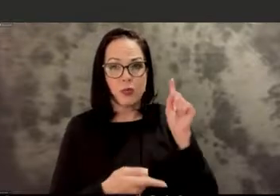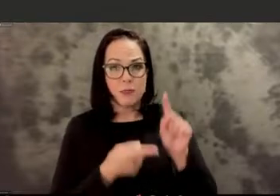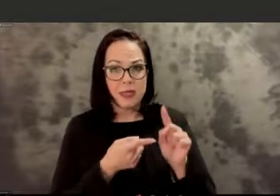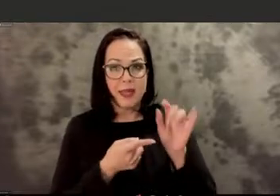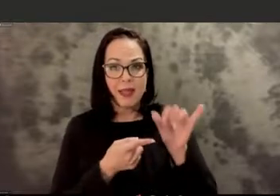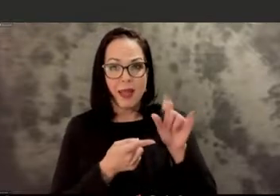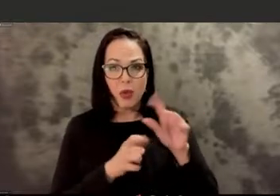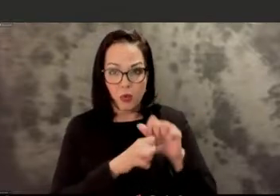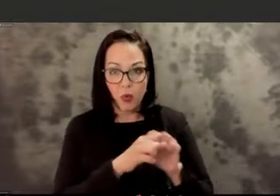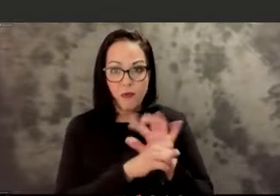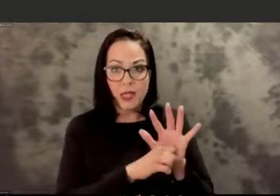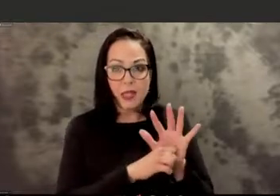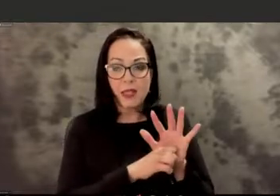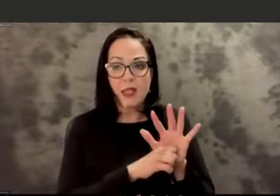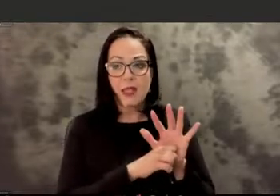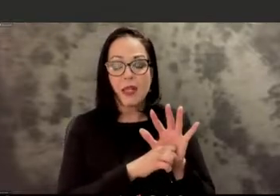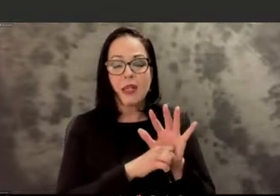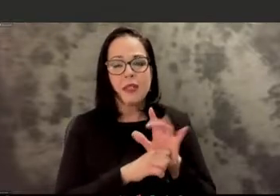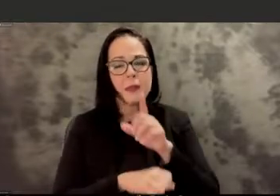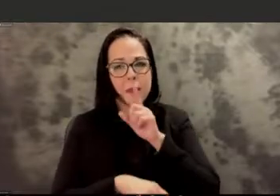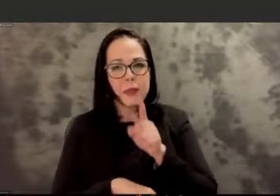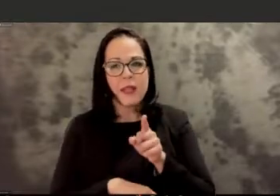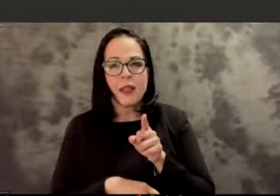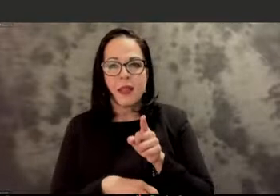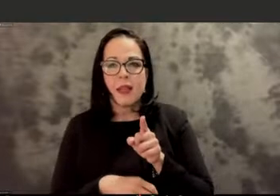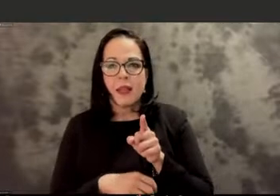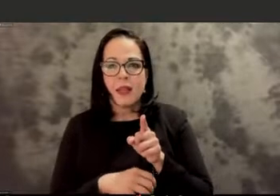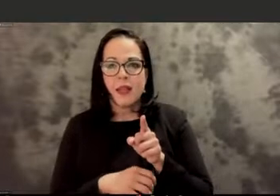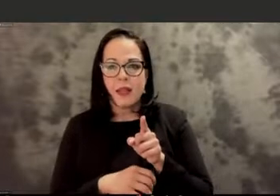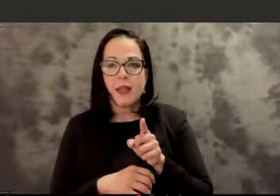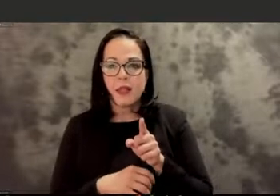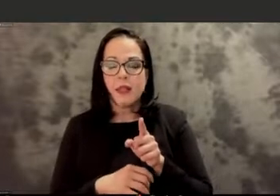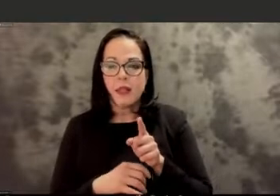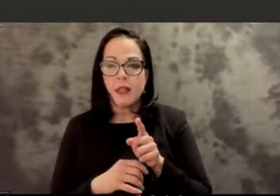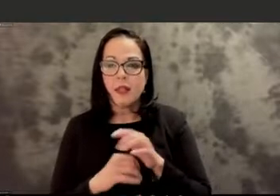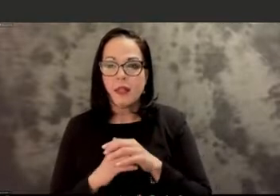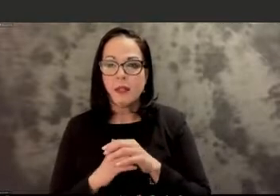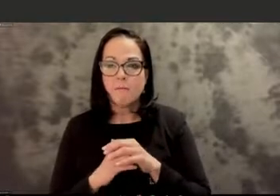COVID-19 is really very much